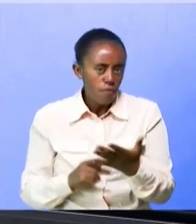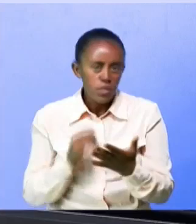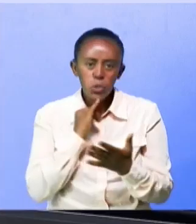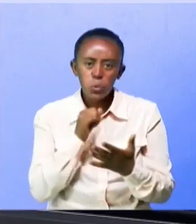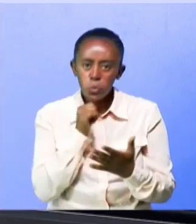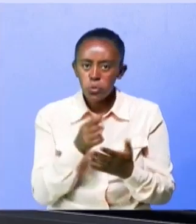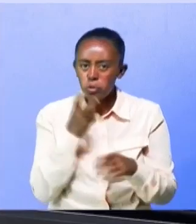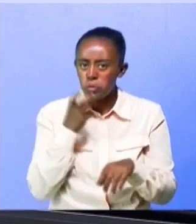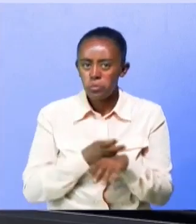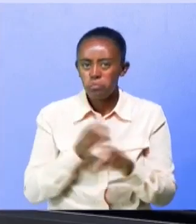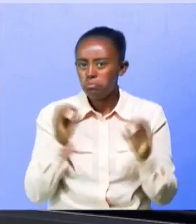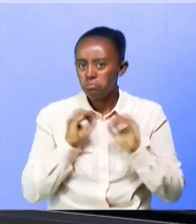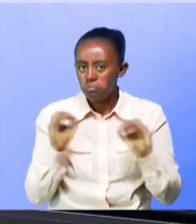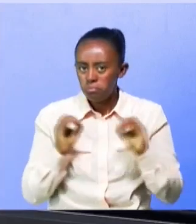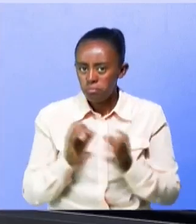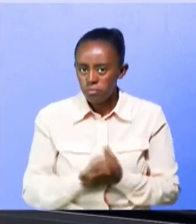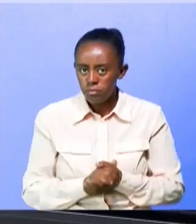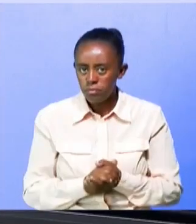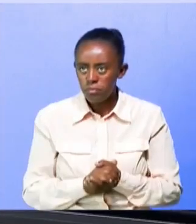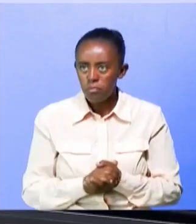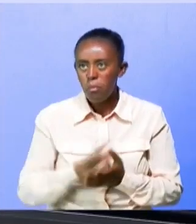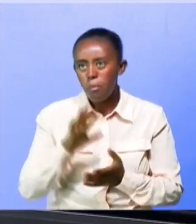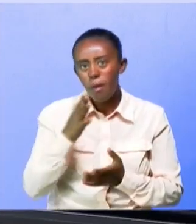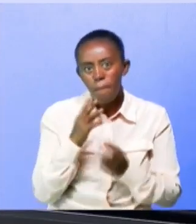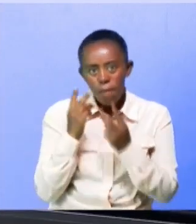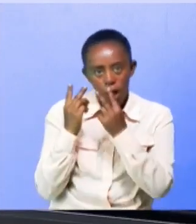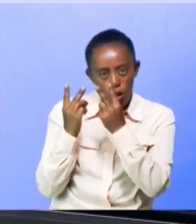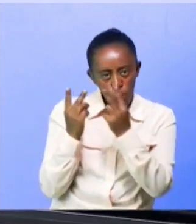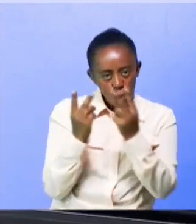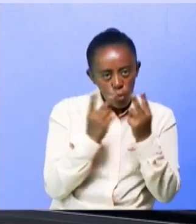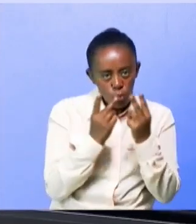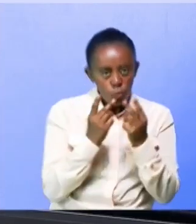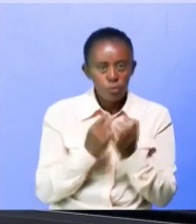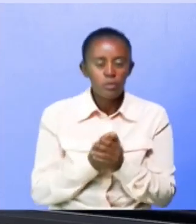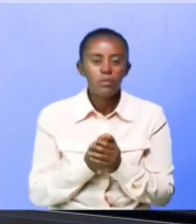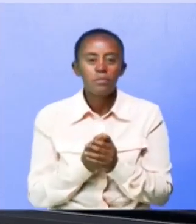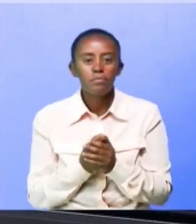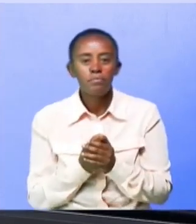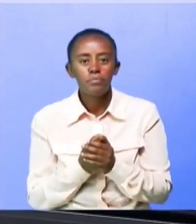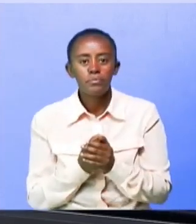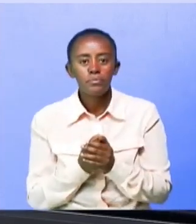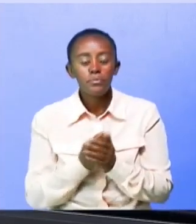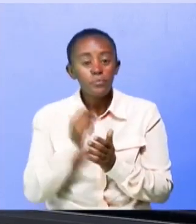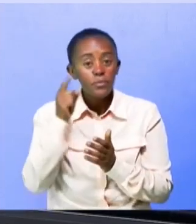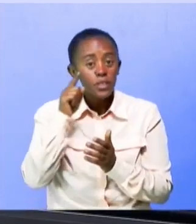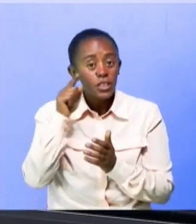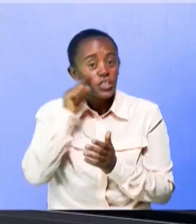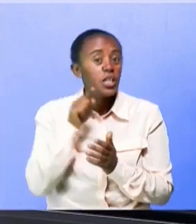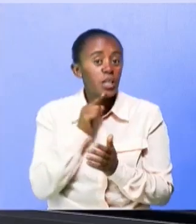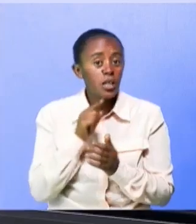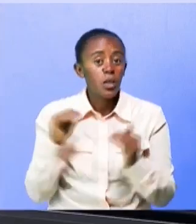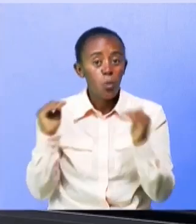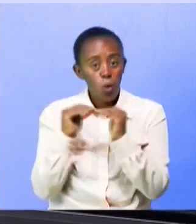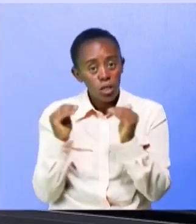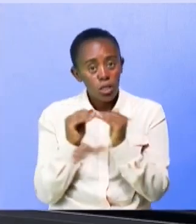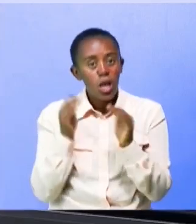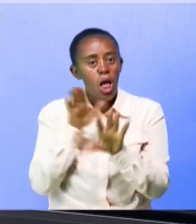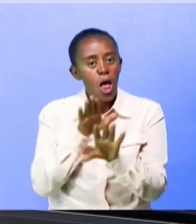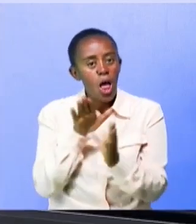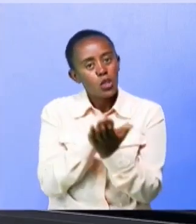very difficult. Maybe by looking at the gender equality at your school, for